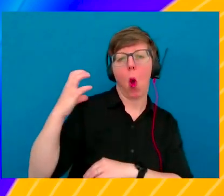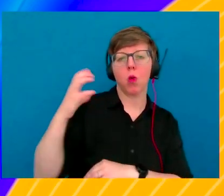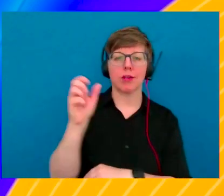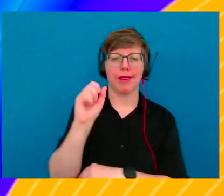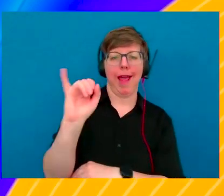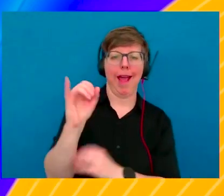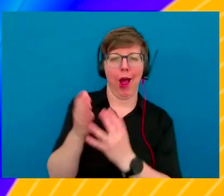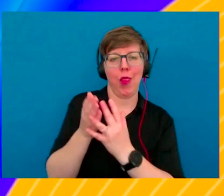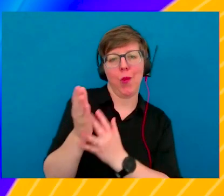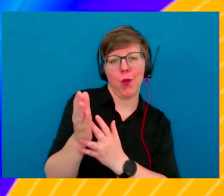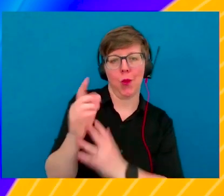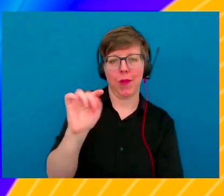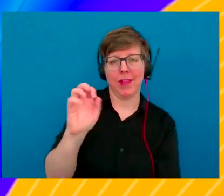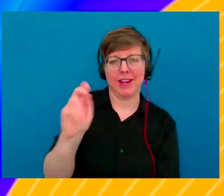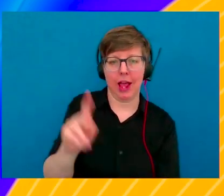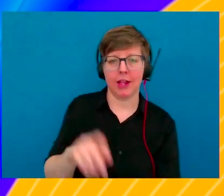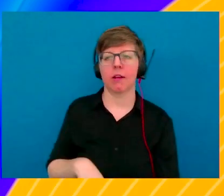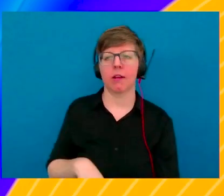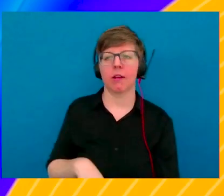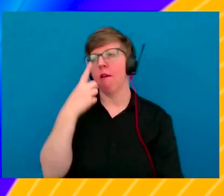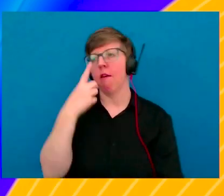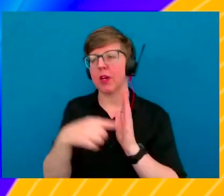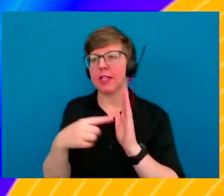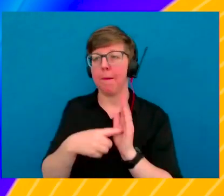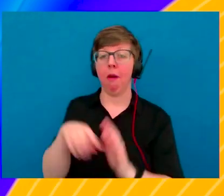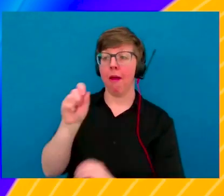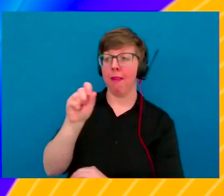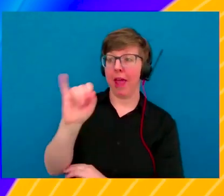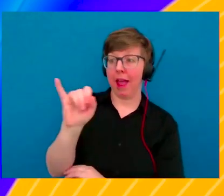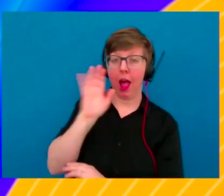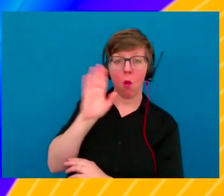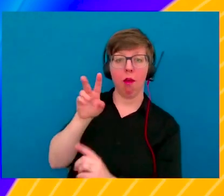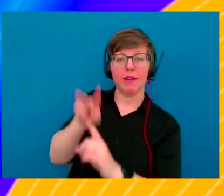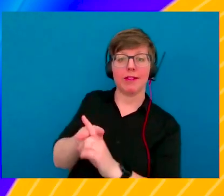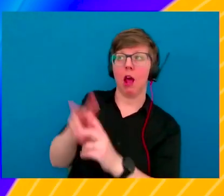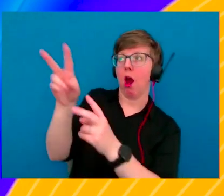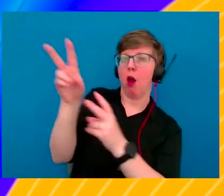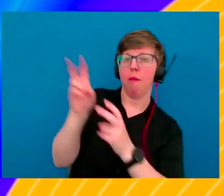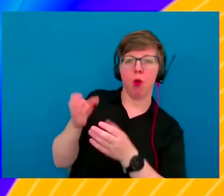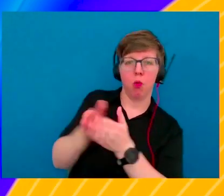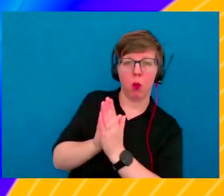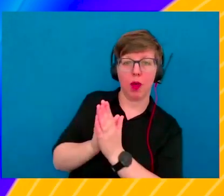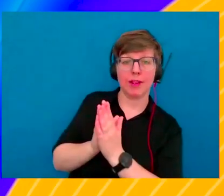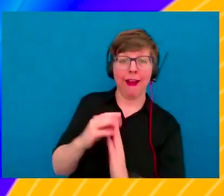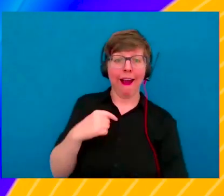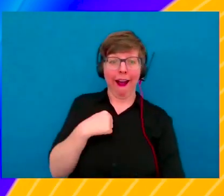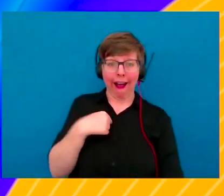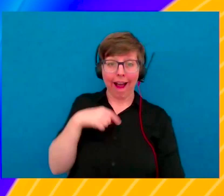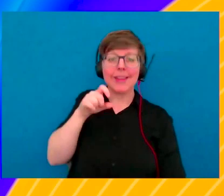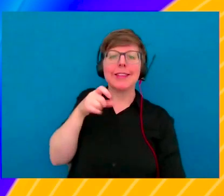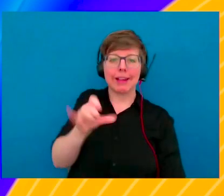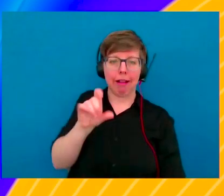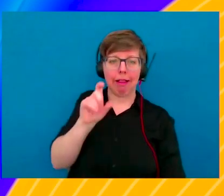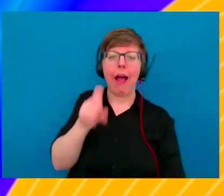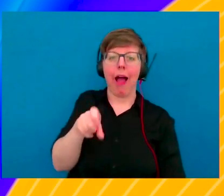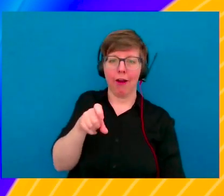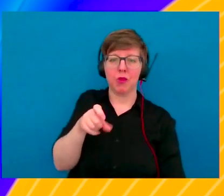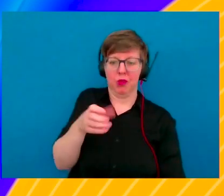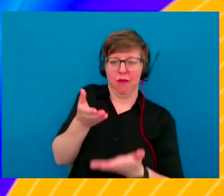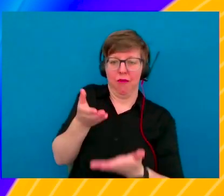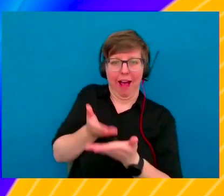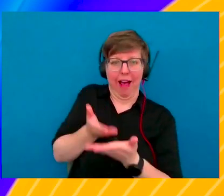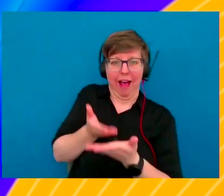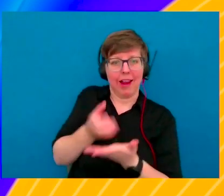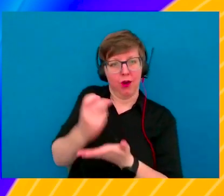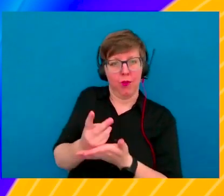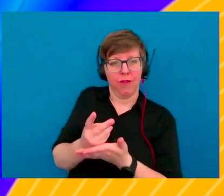assign the AI a pull request, but I still have to validate it and approve it and know that it's right? So there's still this human element of